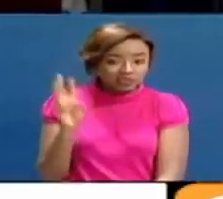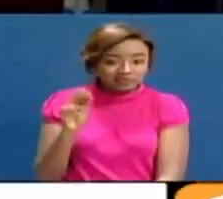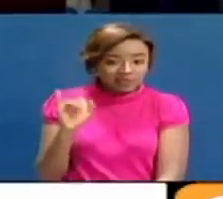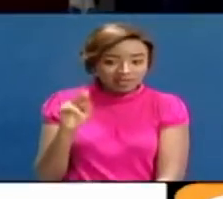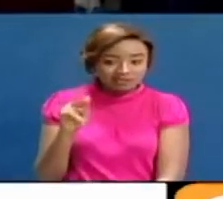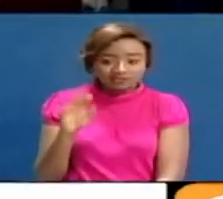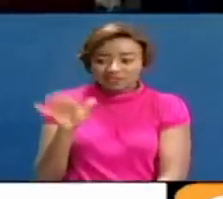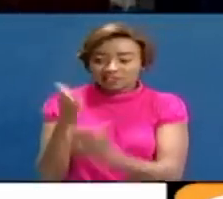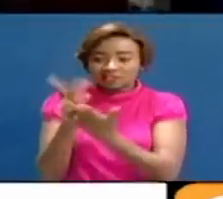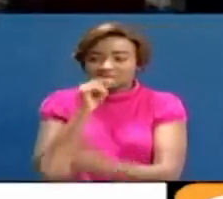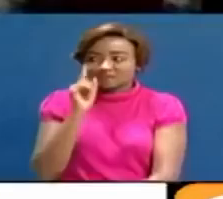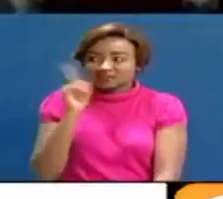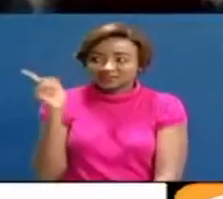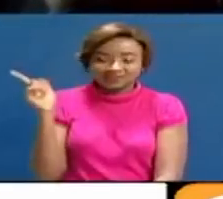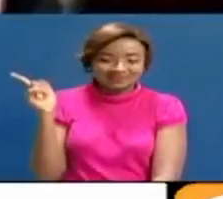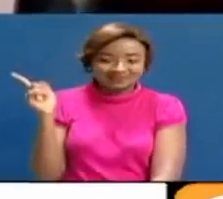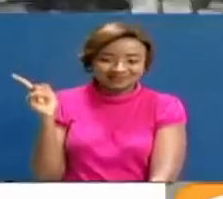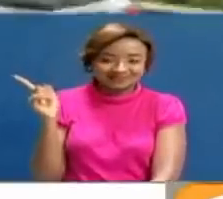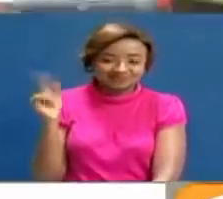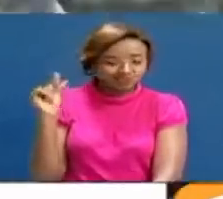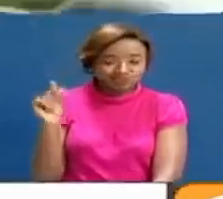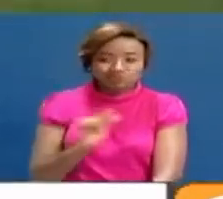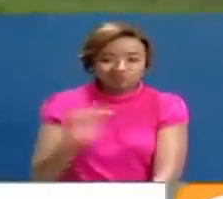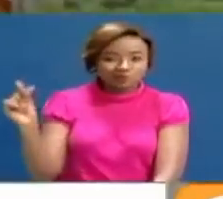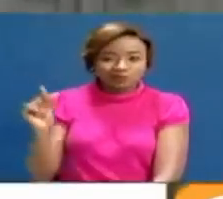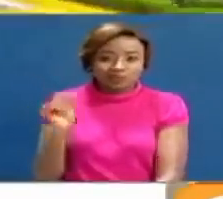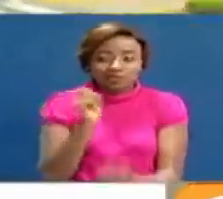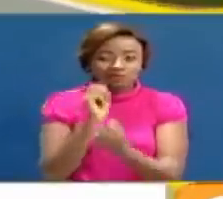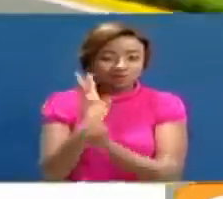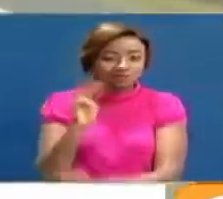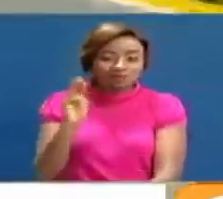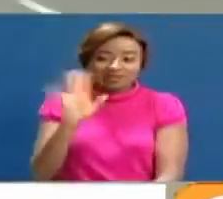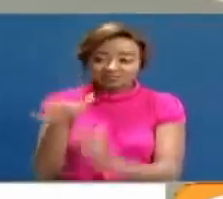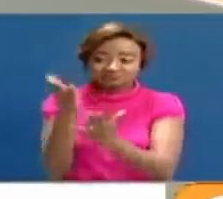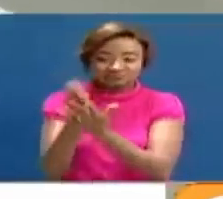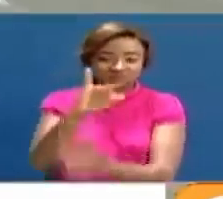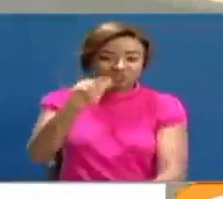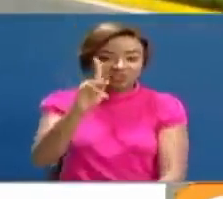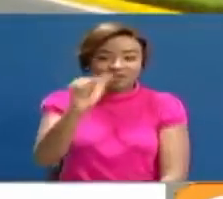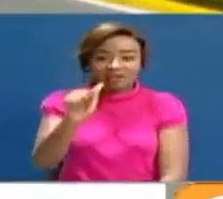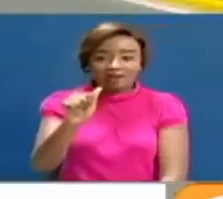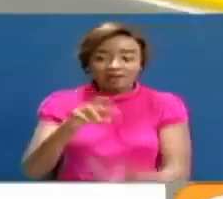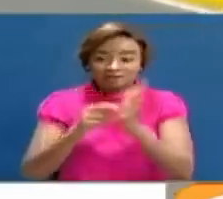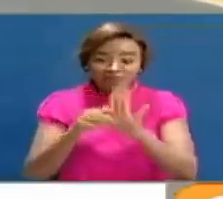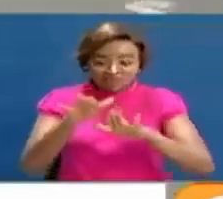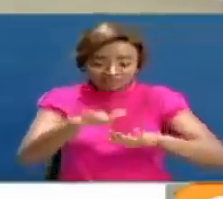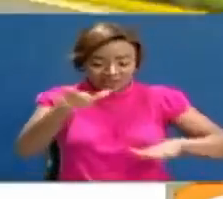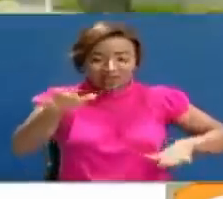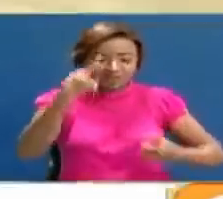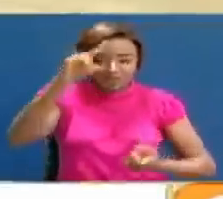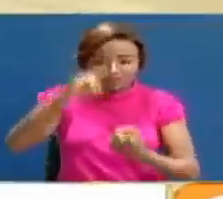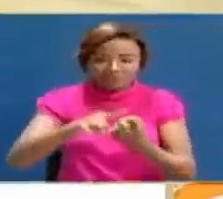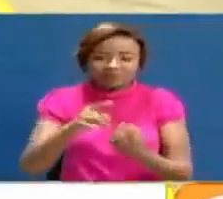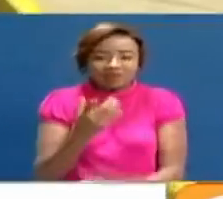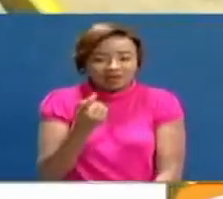at the Embakasi station. And in just 12 minutes, we got to JKIA, this reducing the road journey by at least